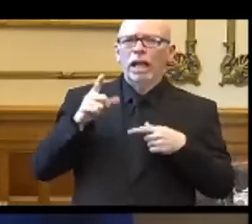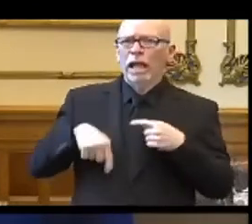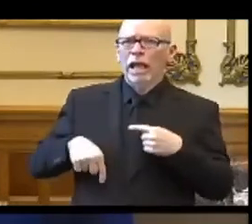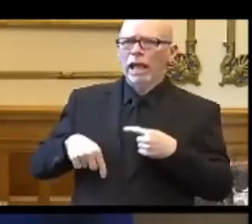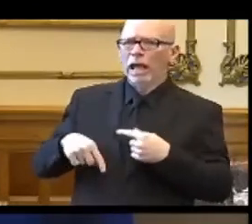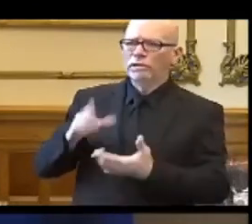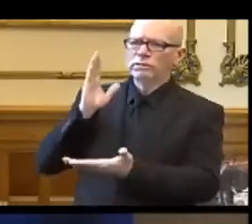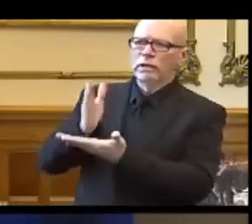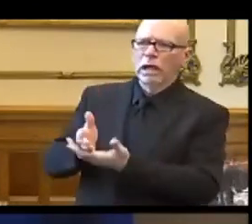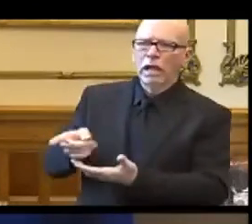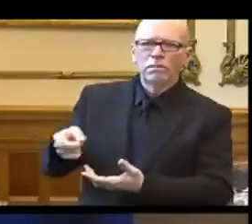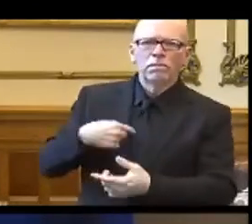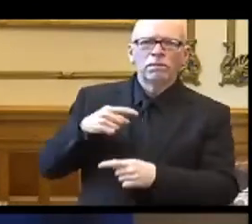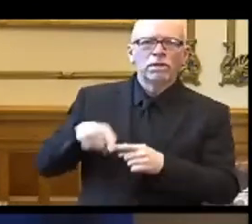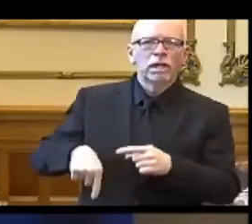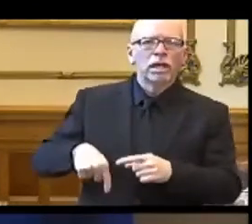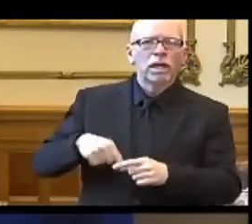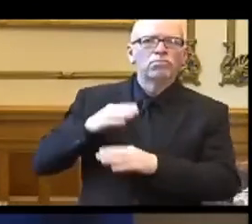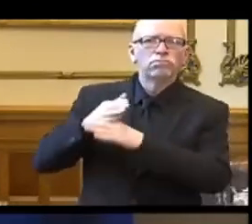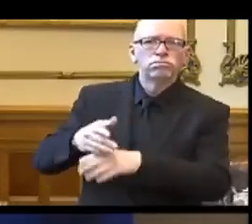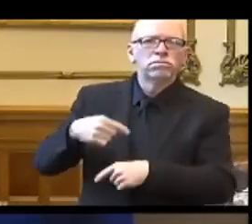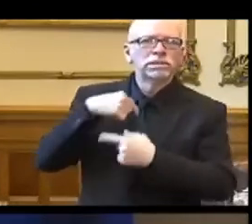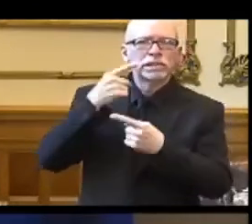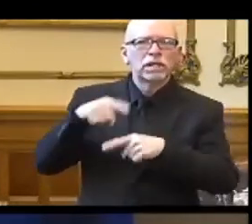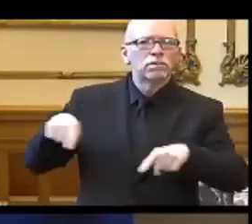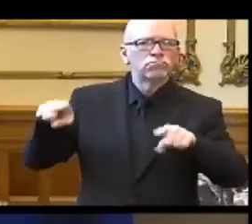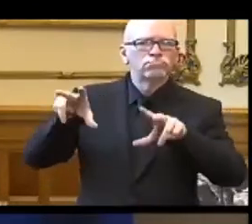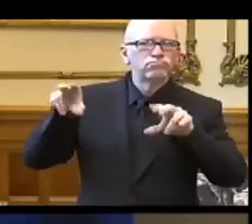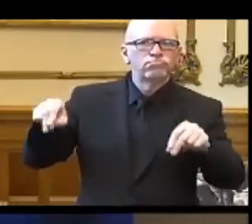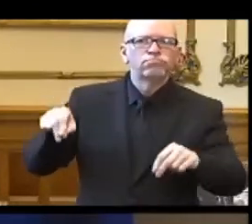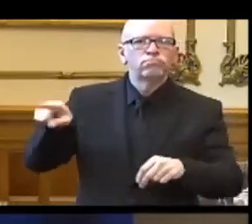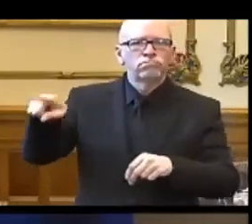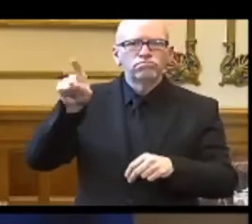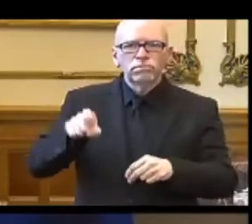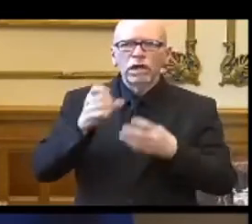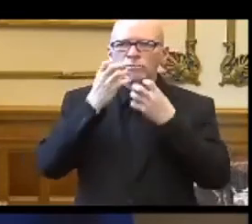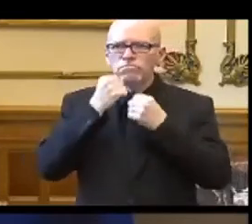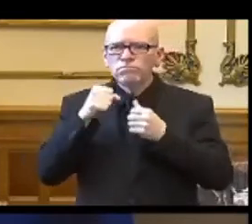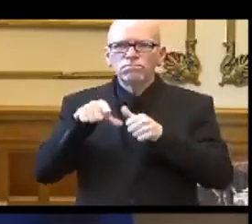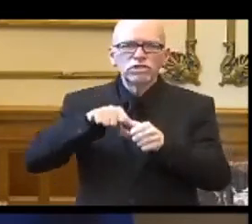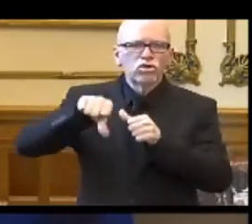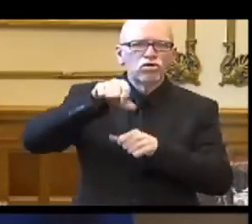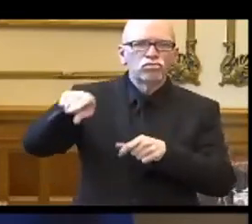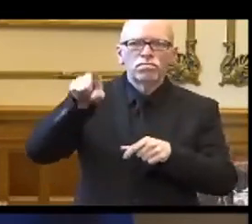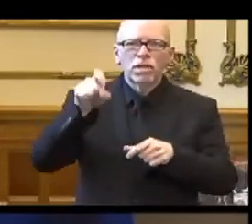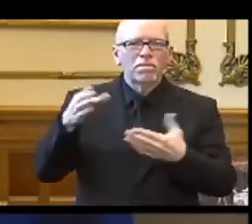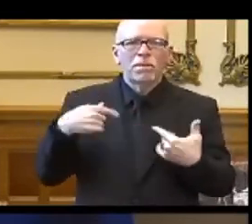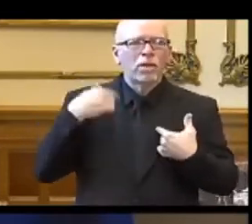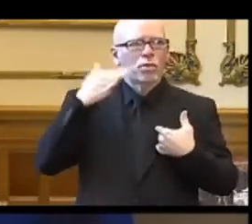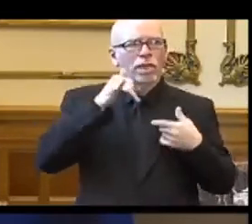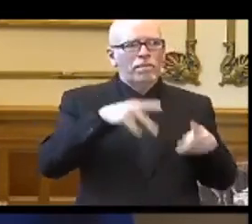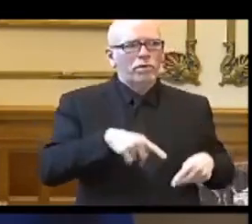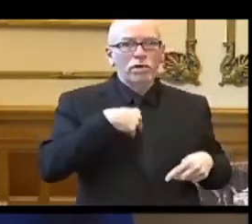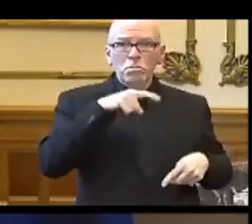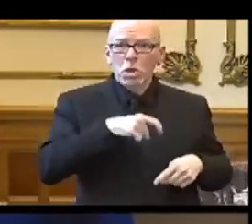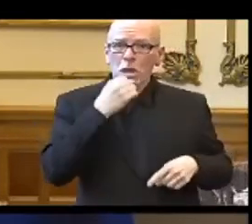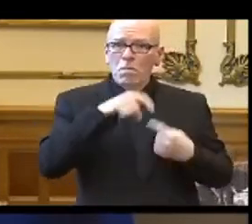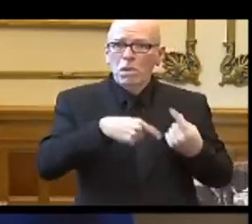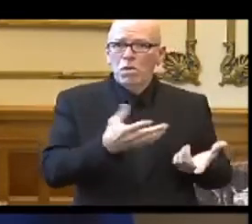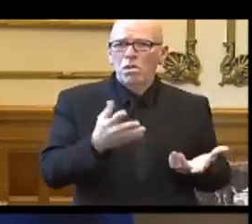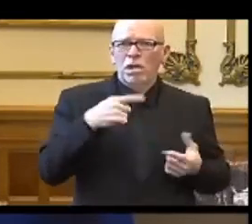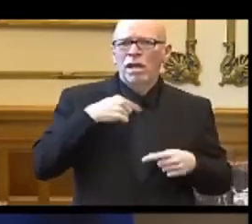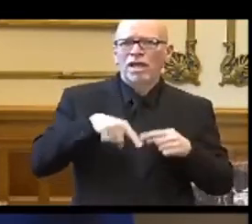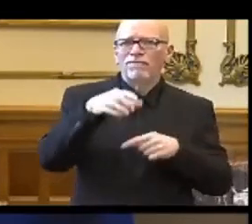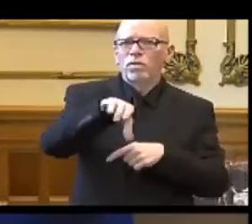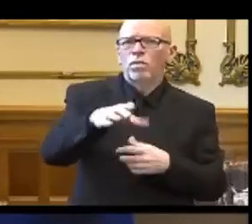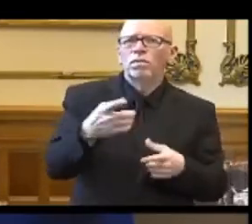to encourage people to care about their neighbors, folks that they may not know. But there are steps that